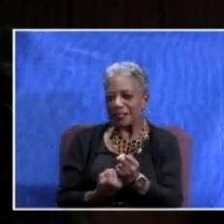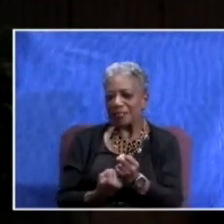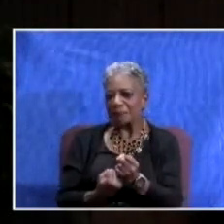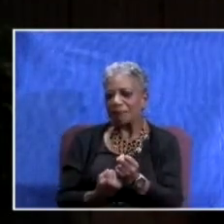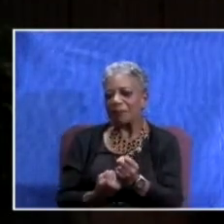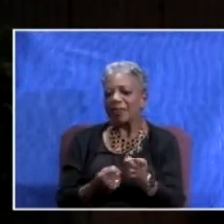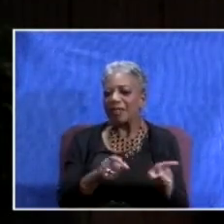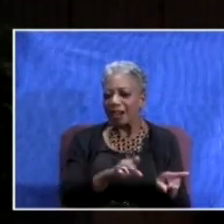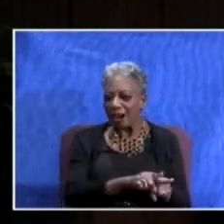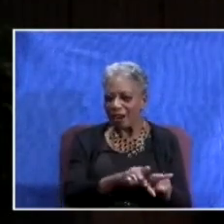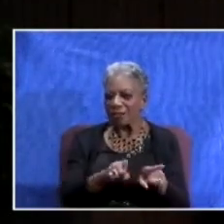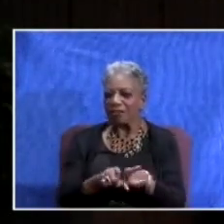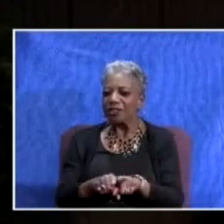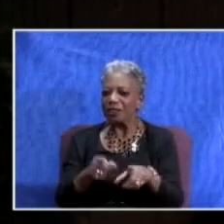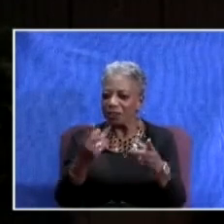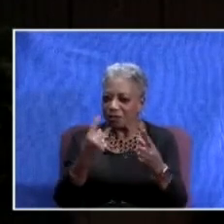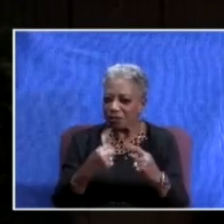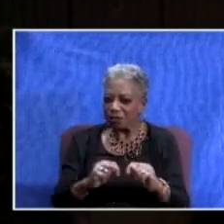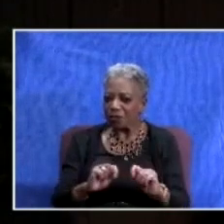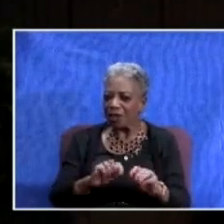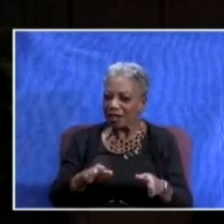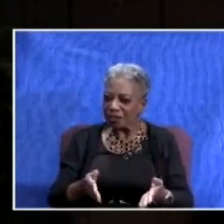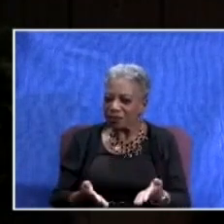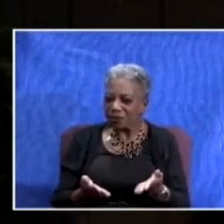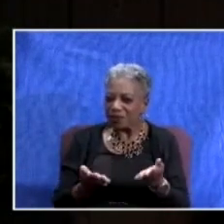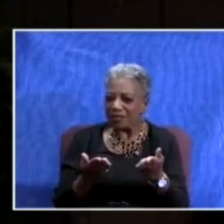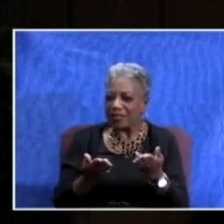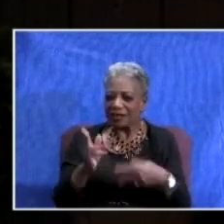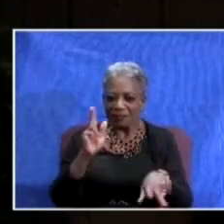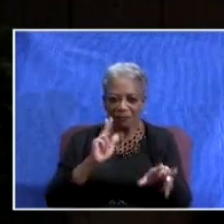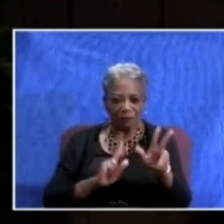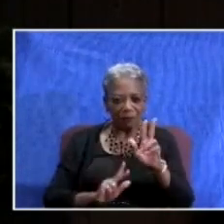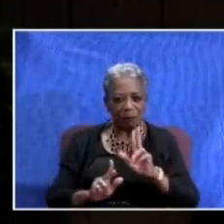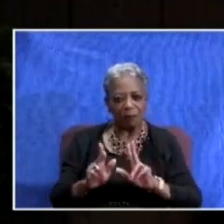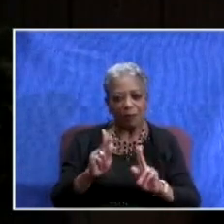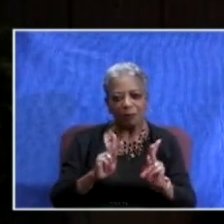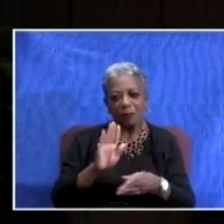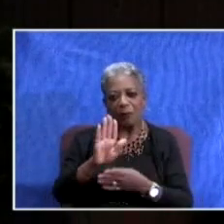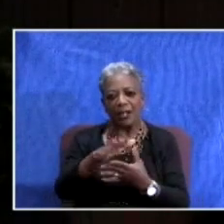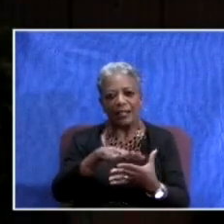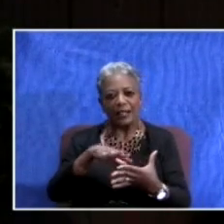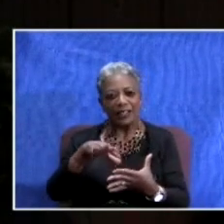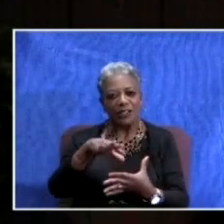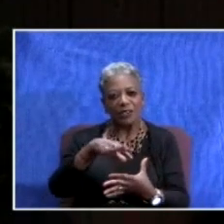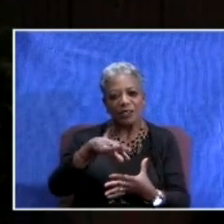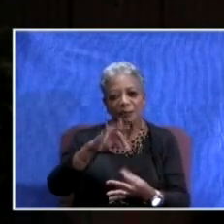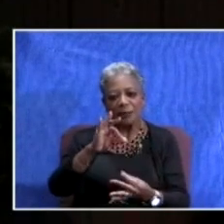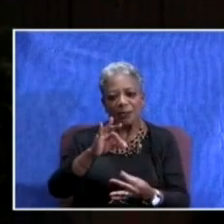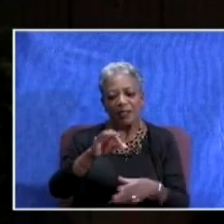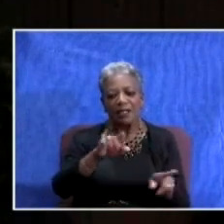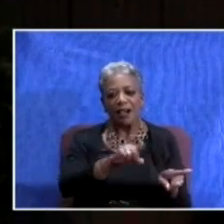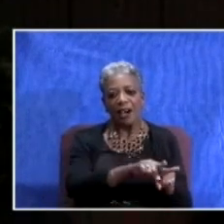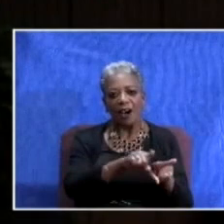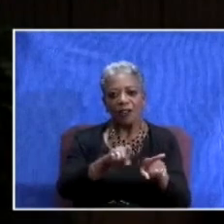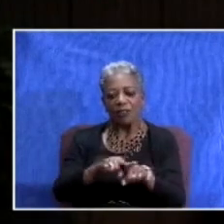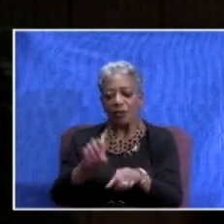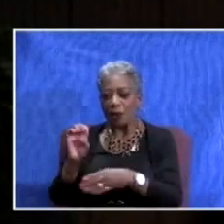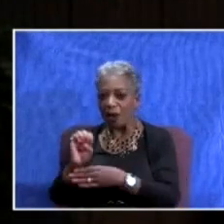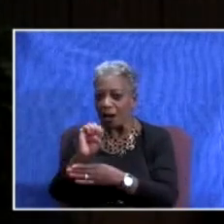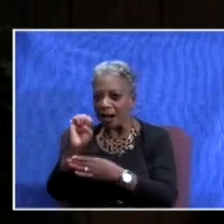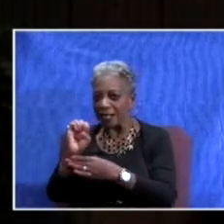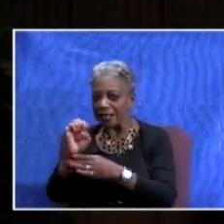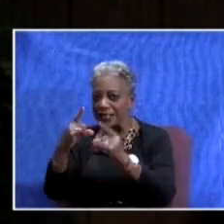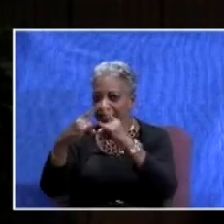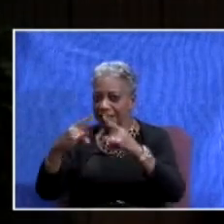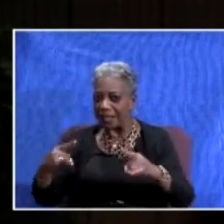but lift while you are climbing. Lift while you're climbing. And then on our e-campus from St.